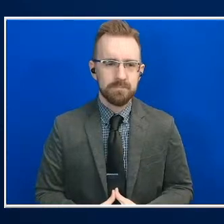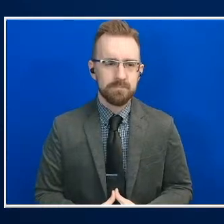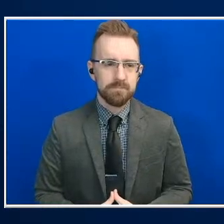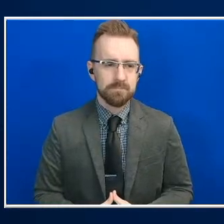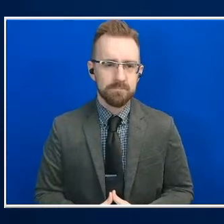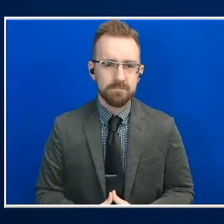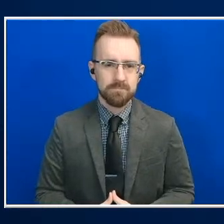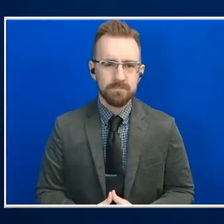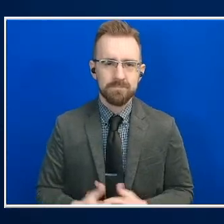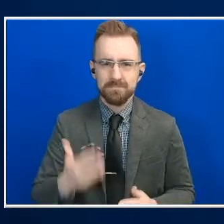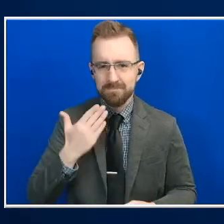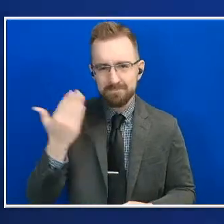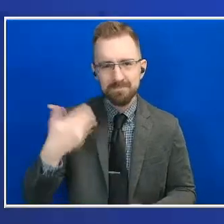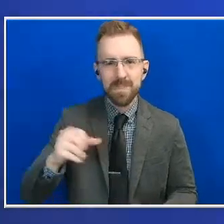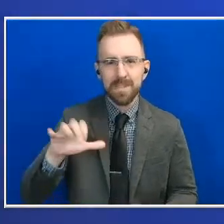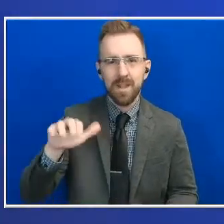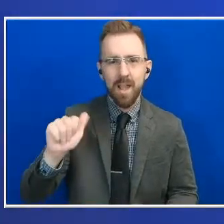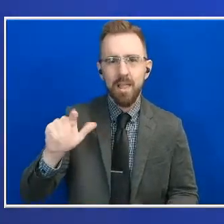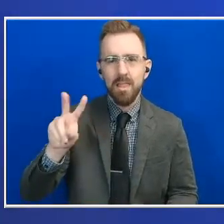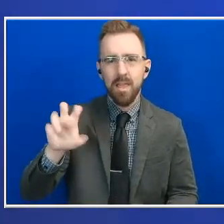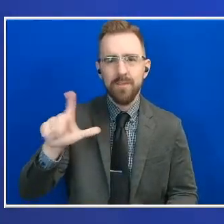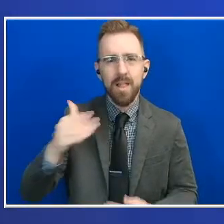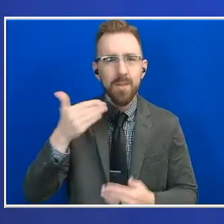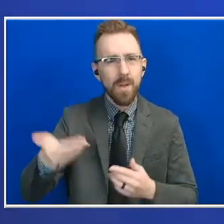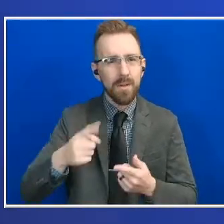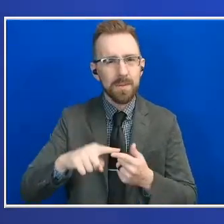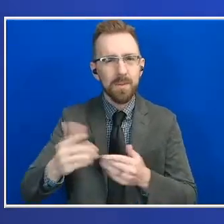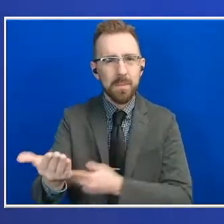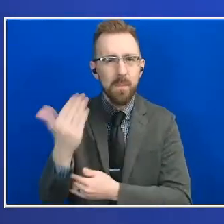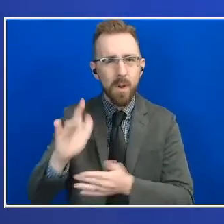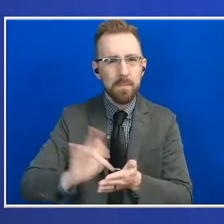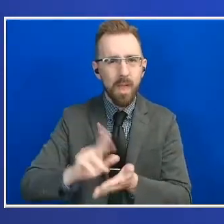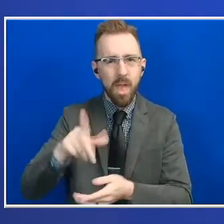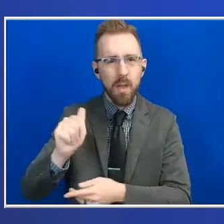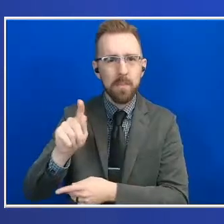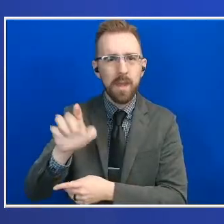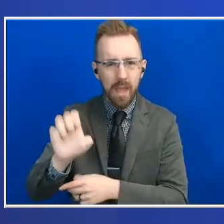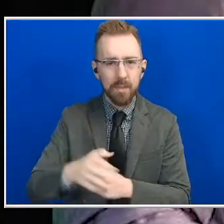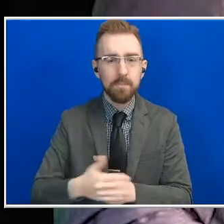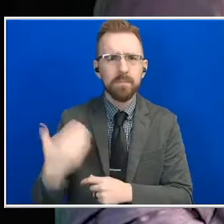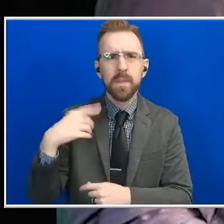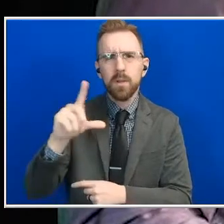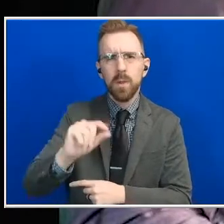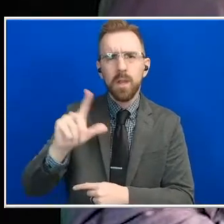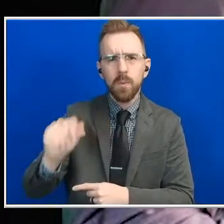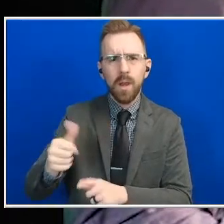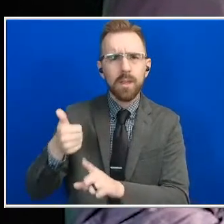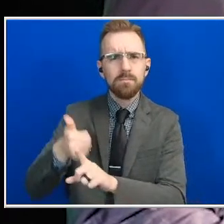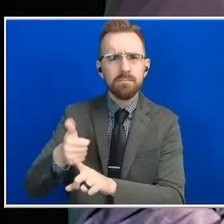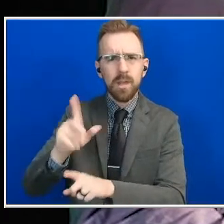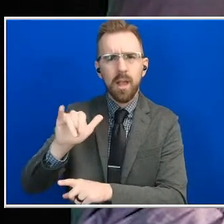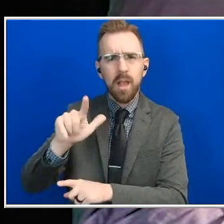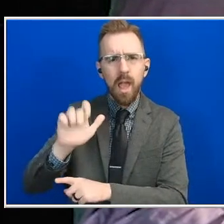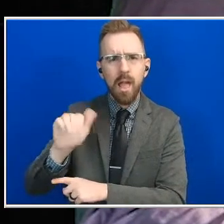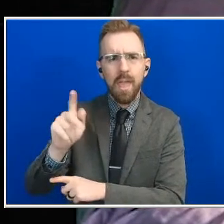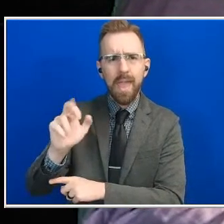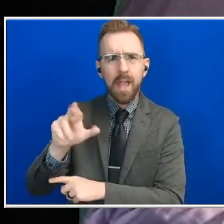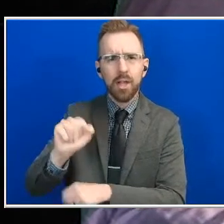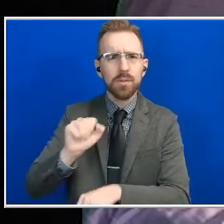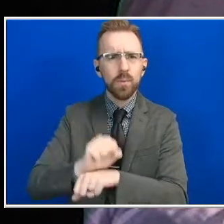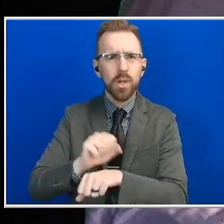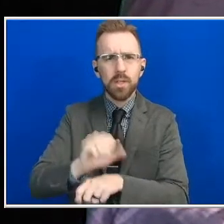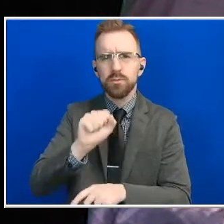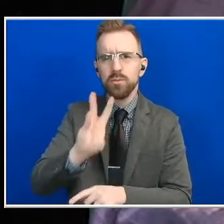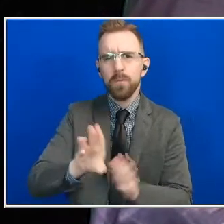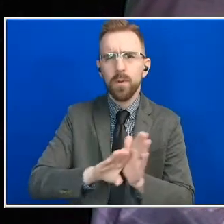Good morning, I'm Jessica Lovell, and welcome to the Morning Medical Update. Back in 2020, Kyle Akers was working as a software developer,